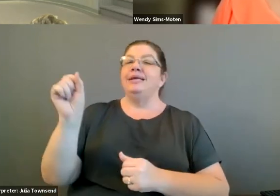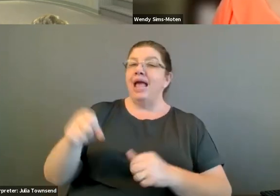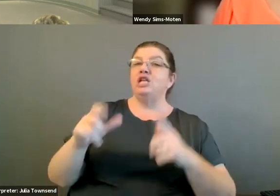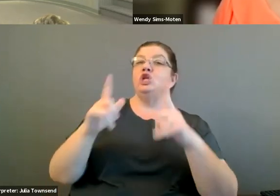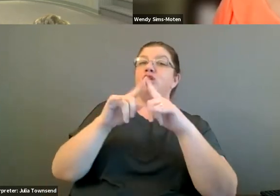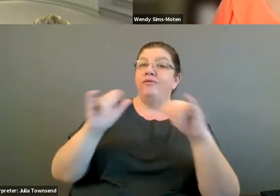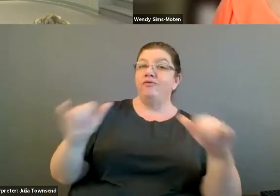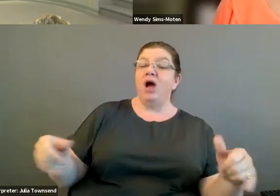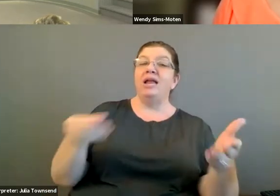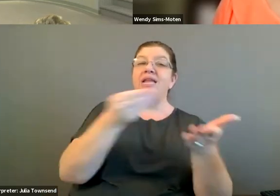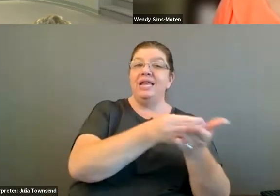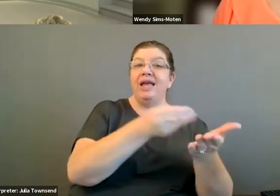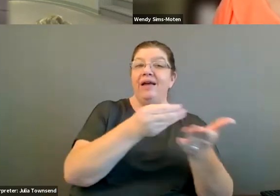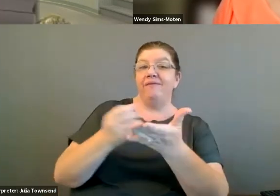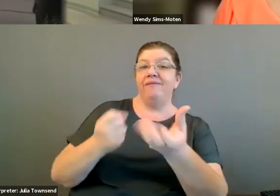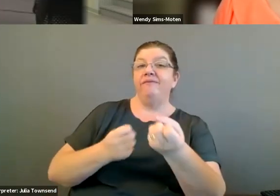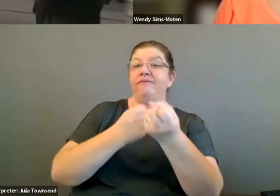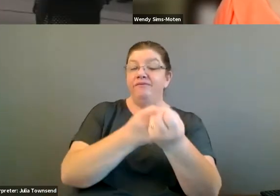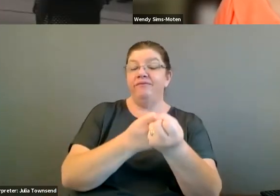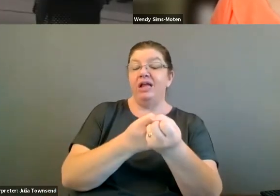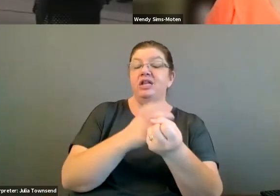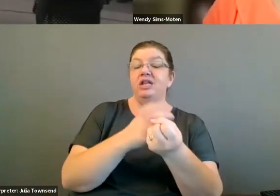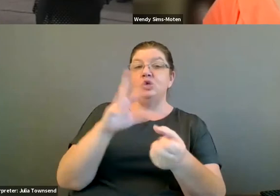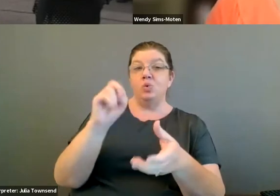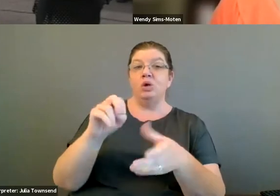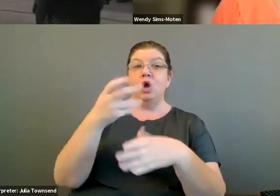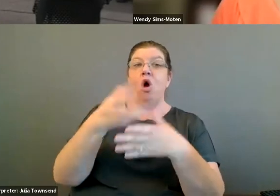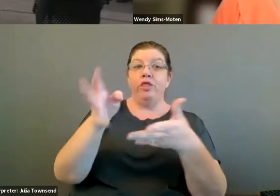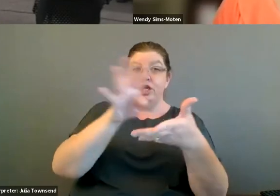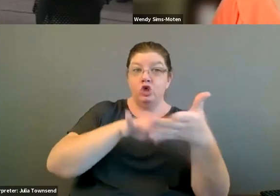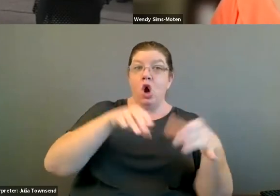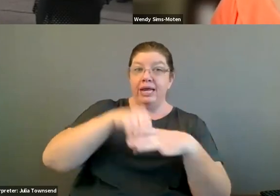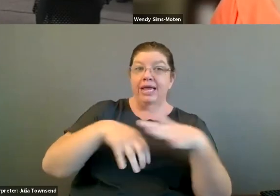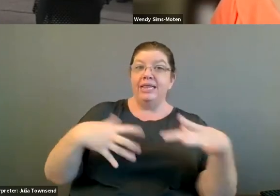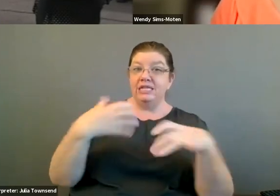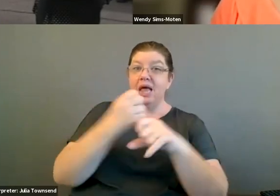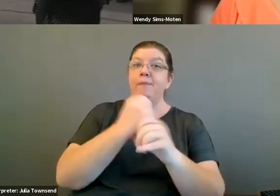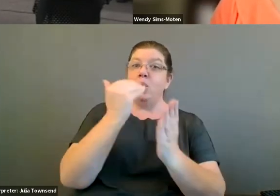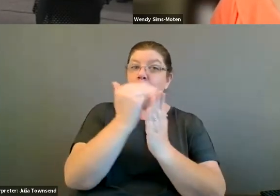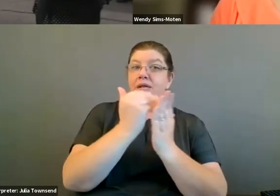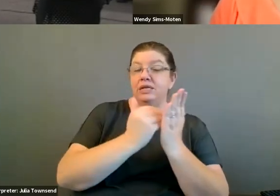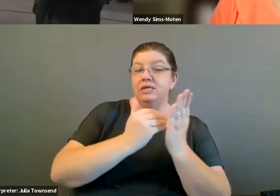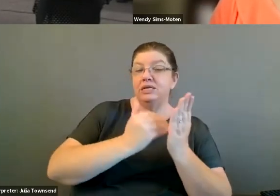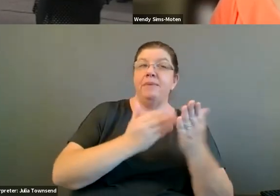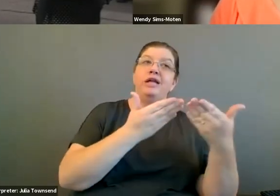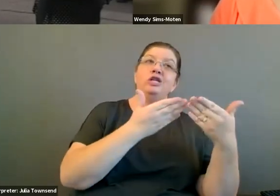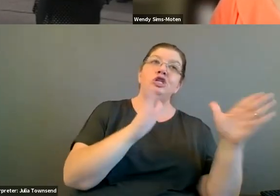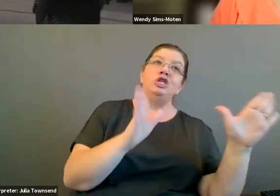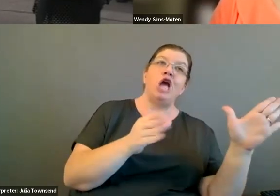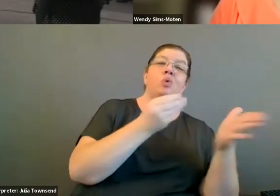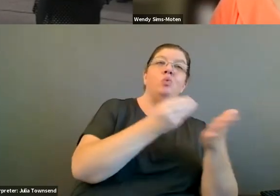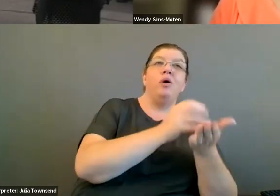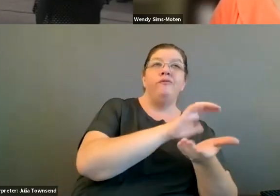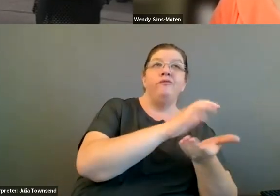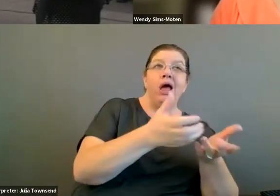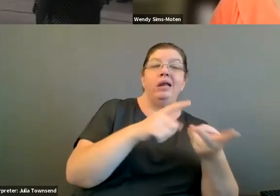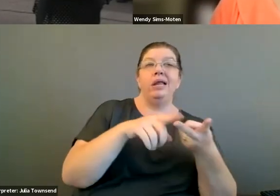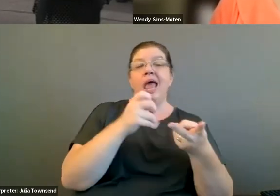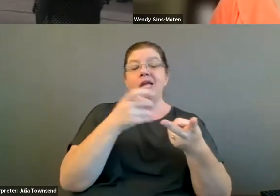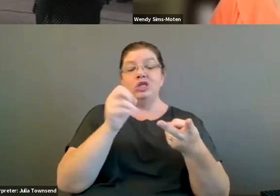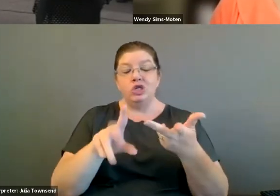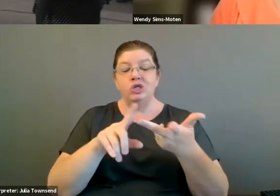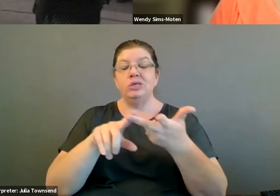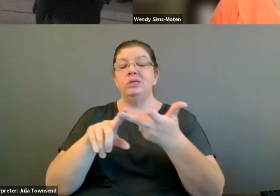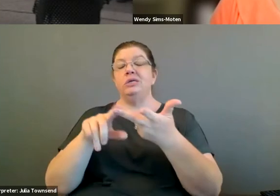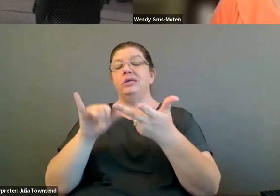of funding sources on the chart that was included in the board summary. We list those as either general fund, ESSER,